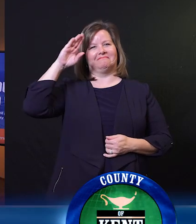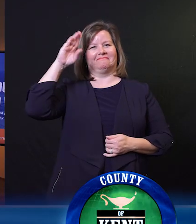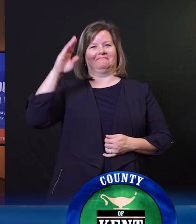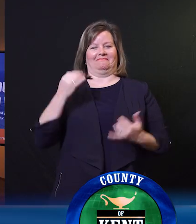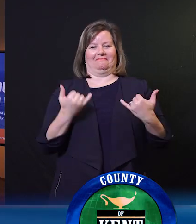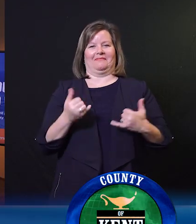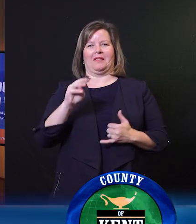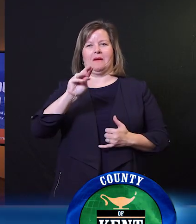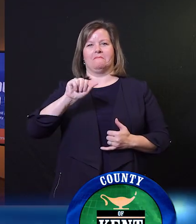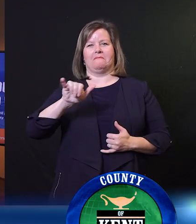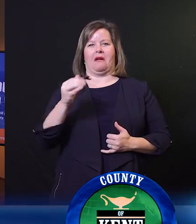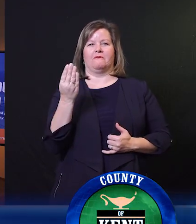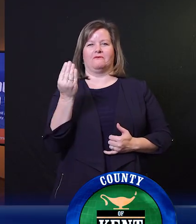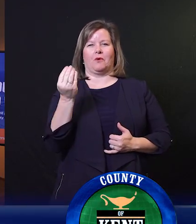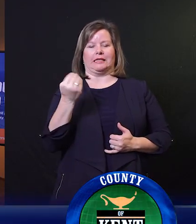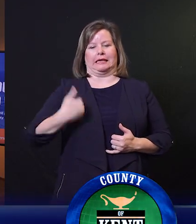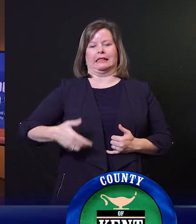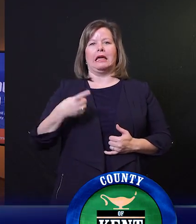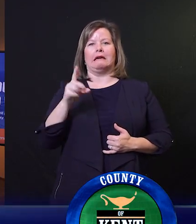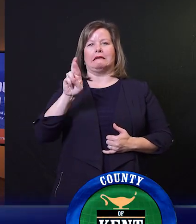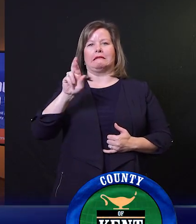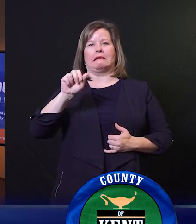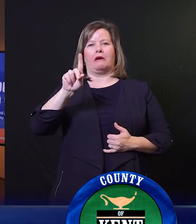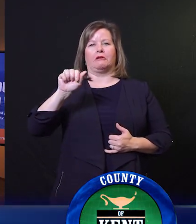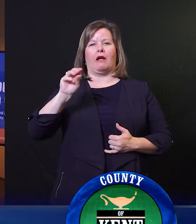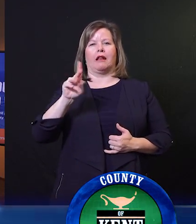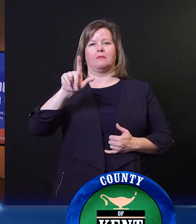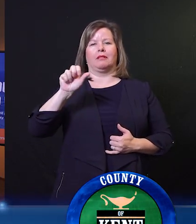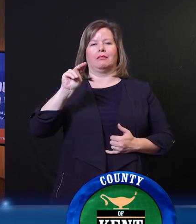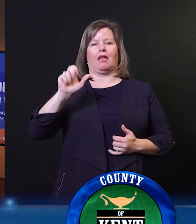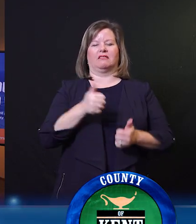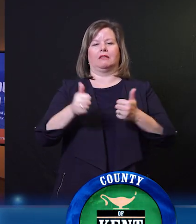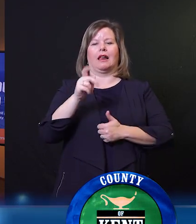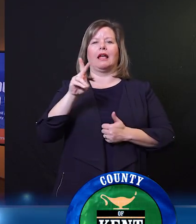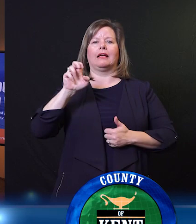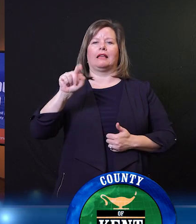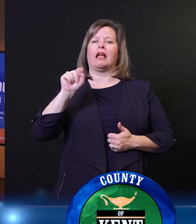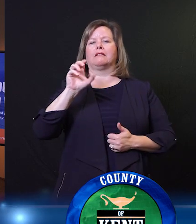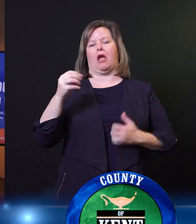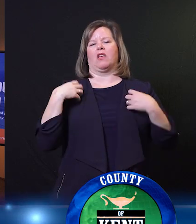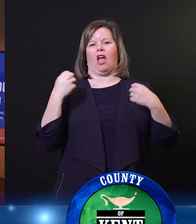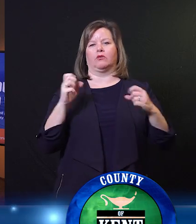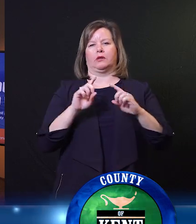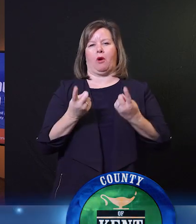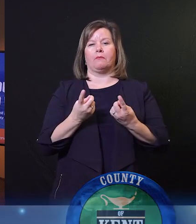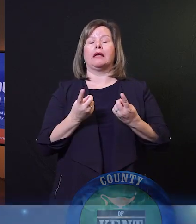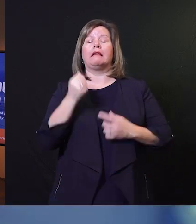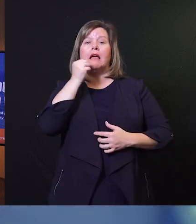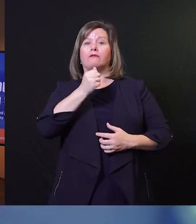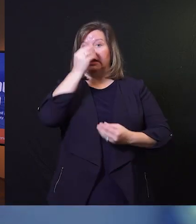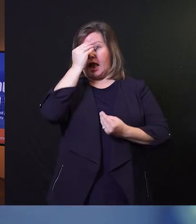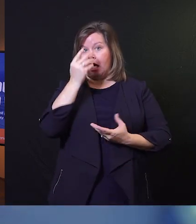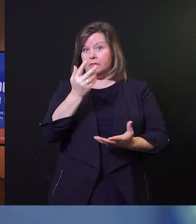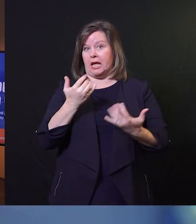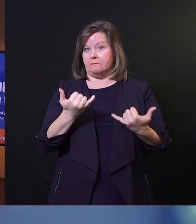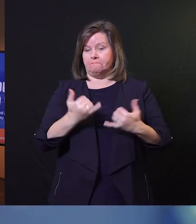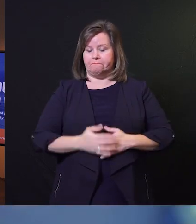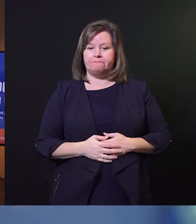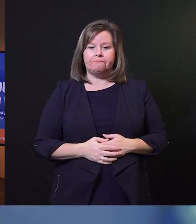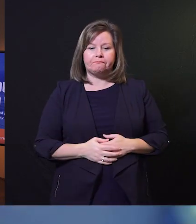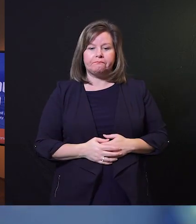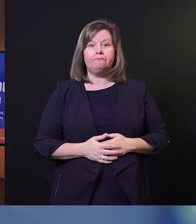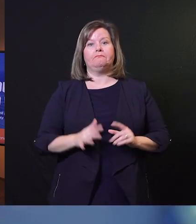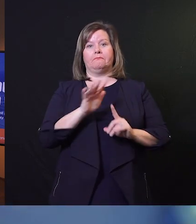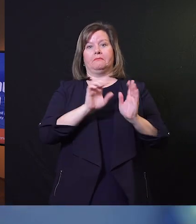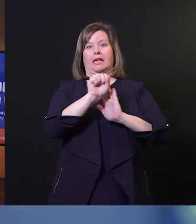Hello everyone, it's May the 14th. I'm Dr. Adam London, Director of the Kent County Health Department. Here for today's COVID-19 update. Across